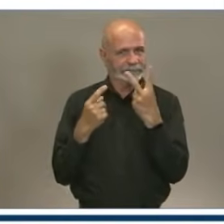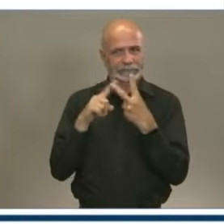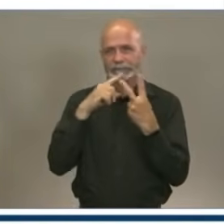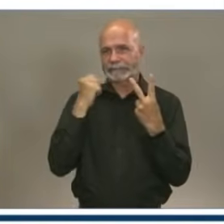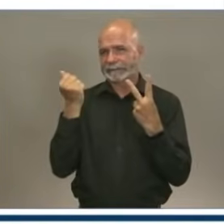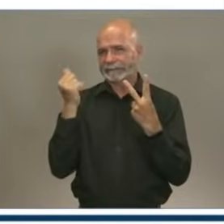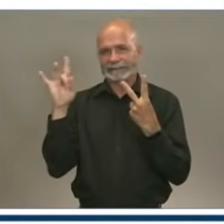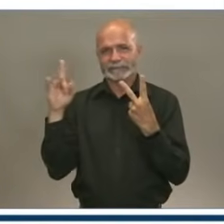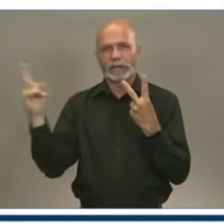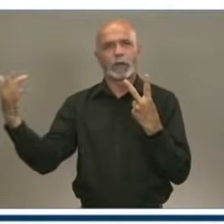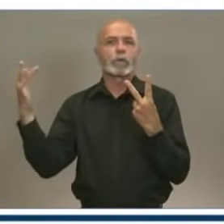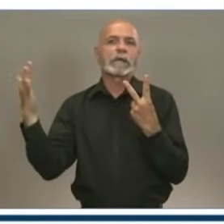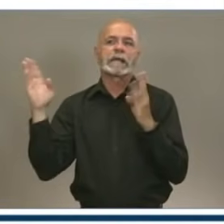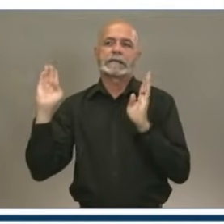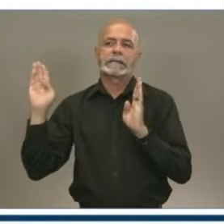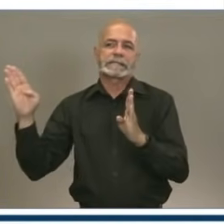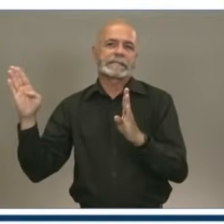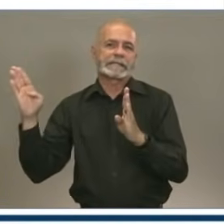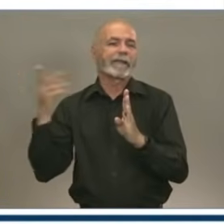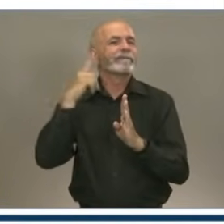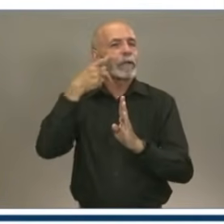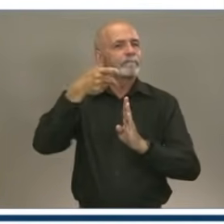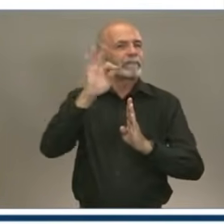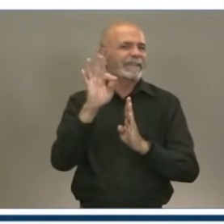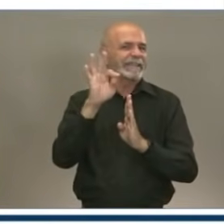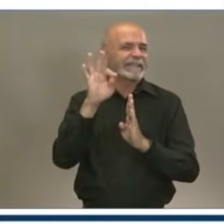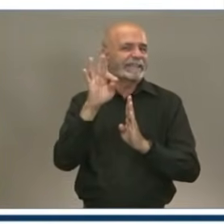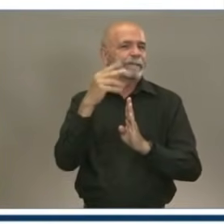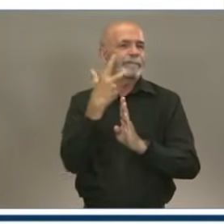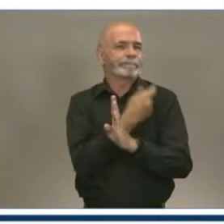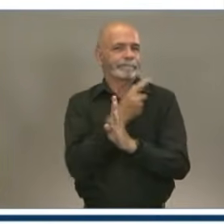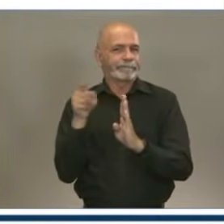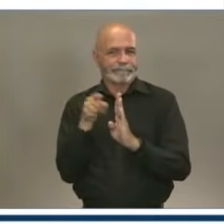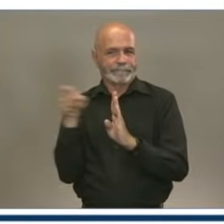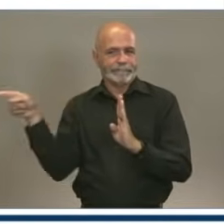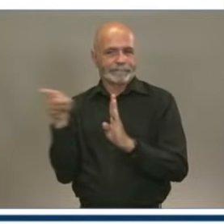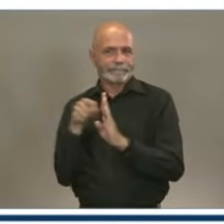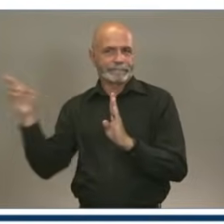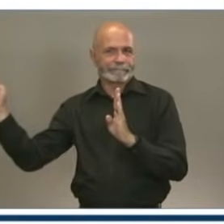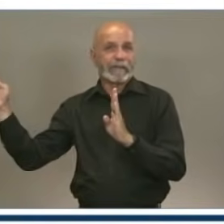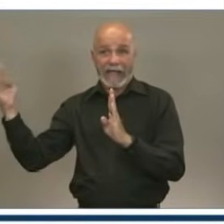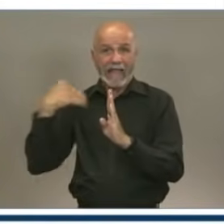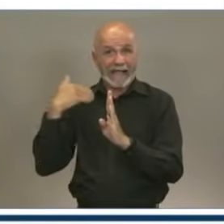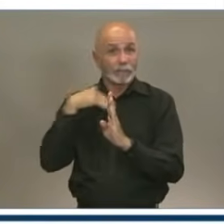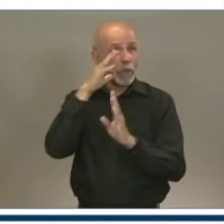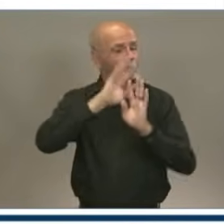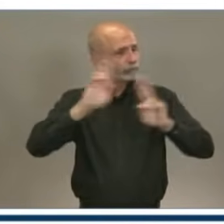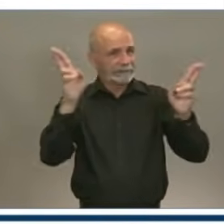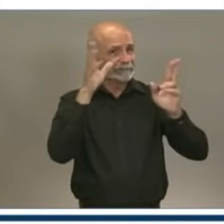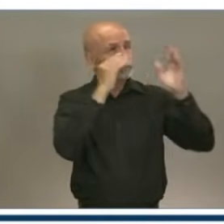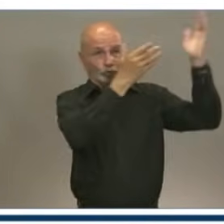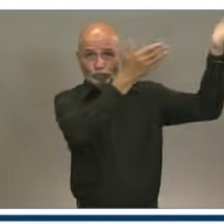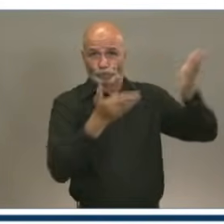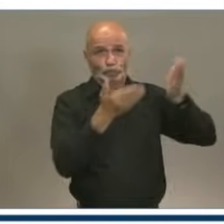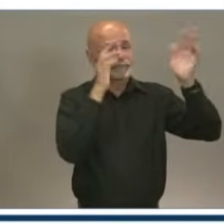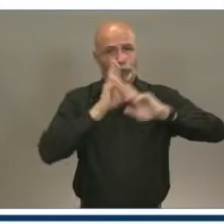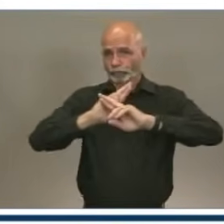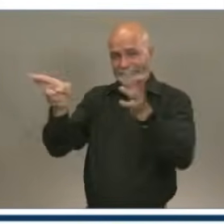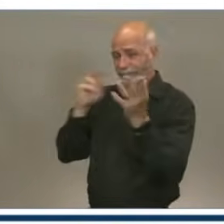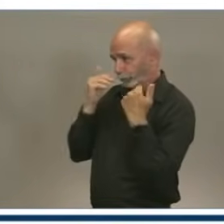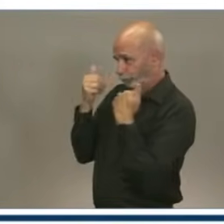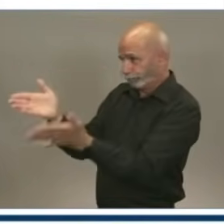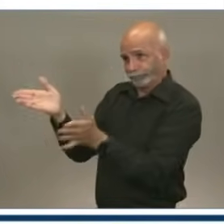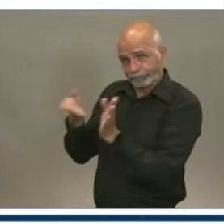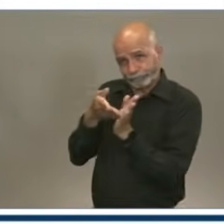get Pfizer. And as I said last week, there is more than enough Pfizer coming for these young Nova Scotians to get